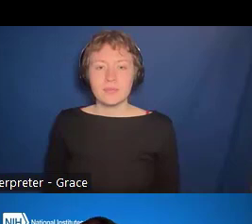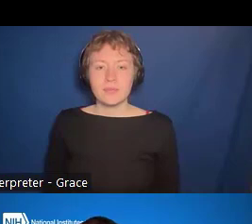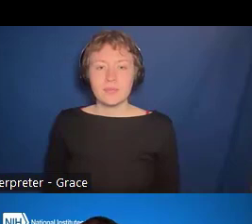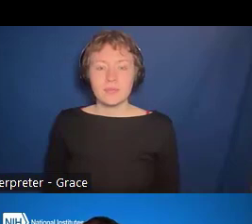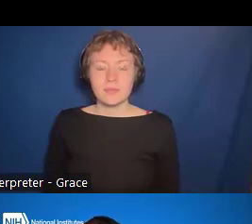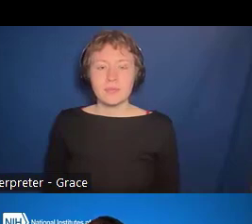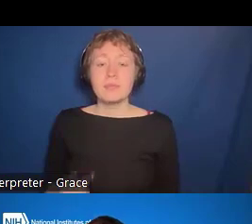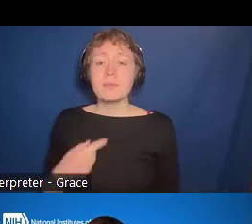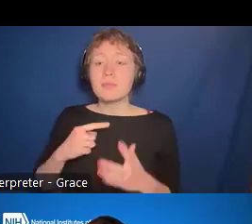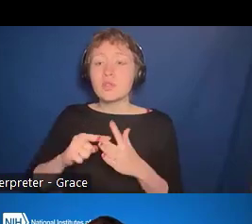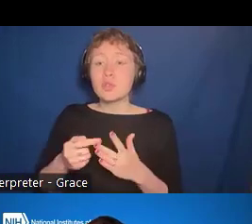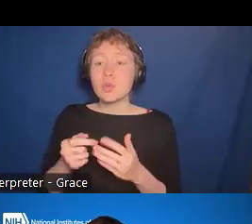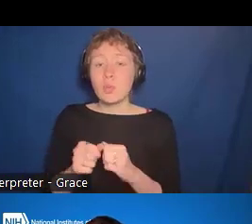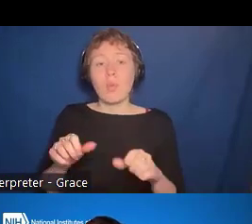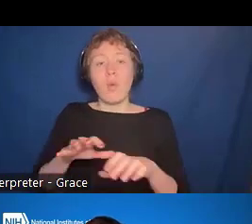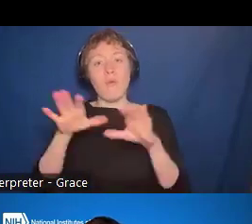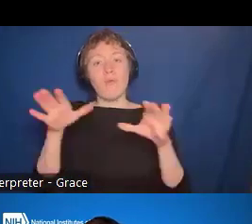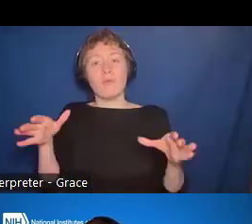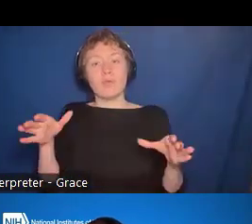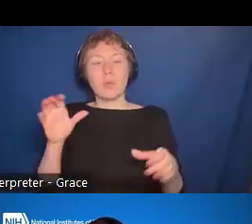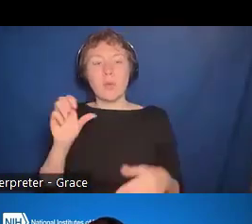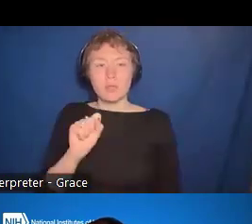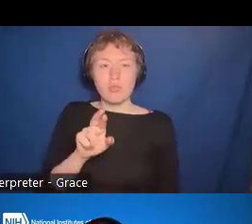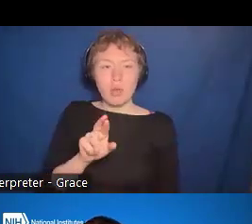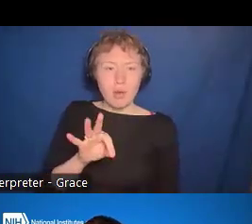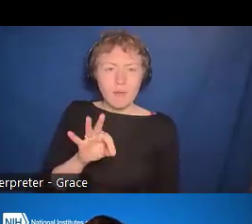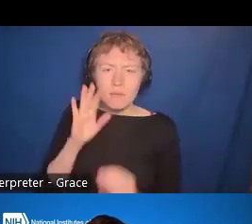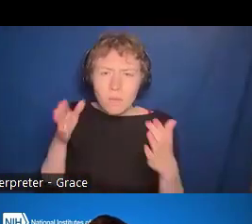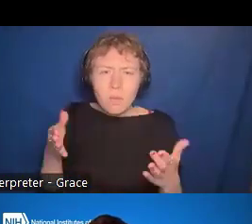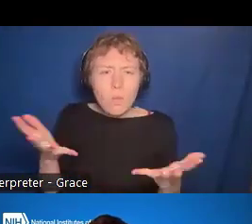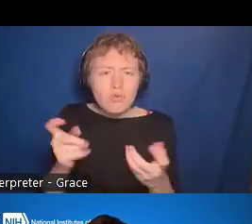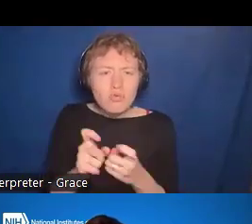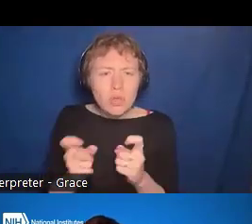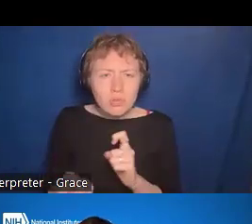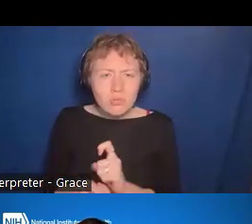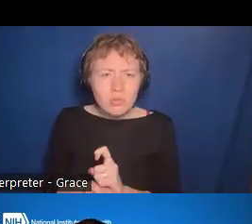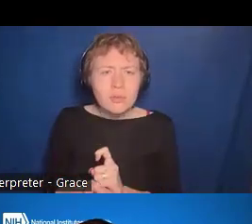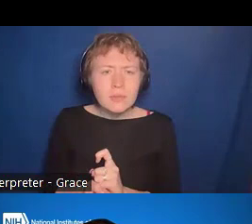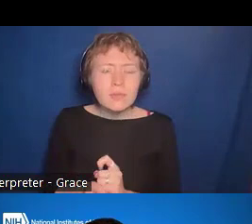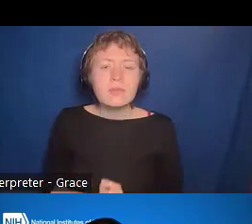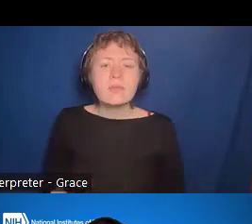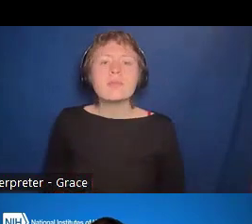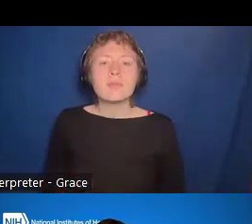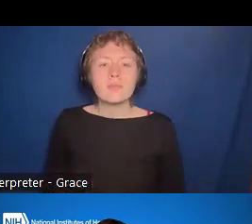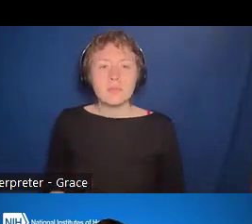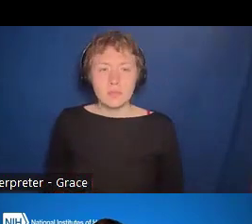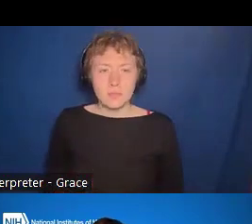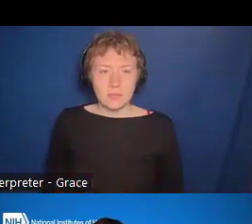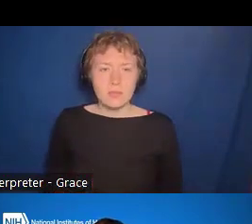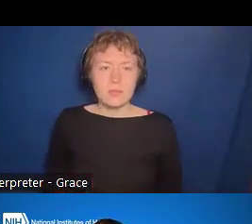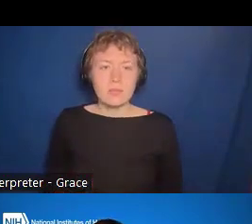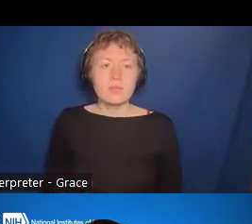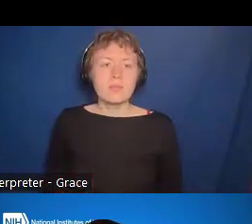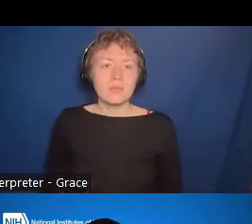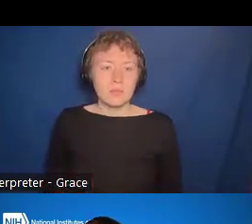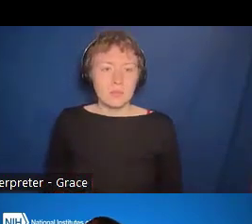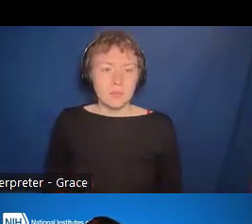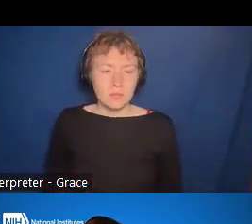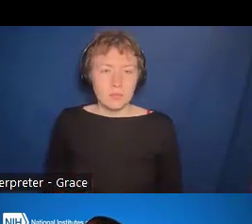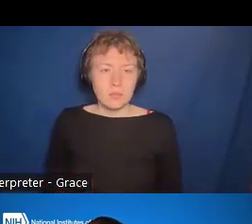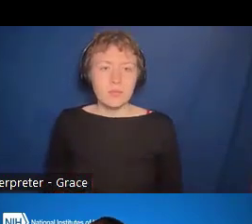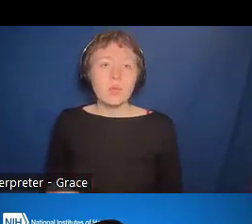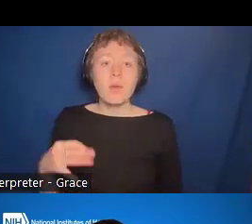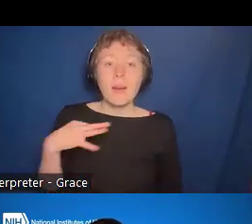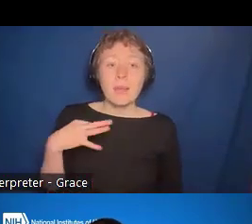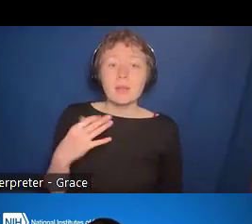So we'll start with an overview of SRF and focus on what's changing. So this will take place for applications submitted with due dates on